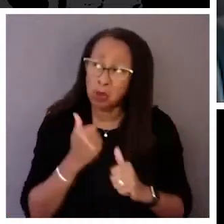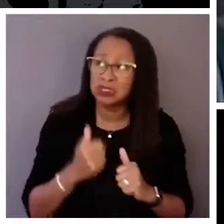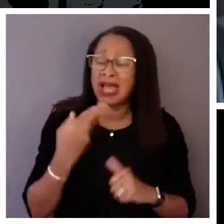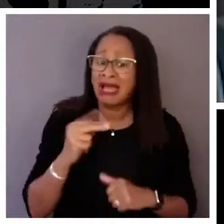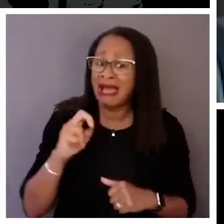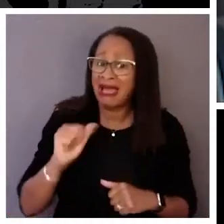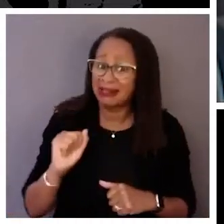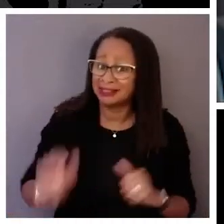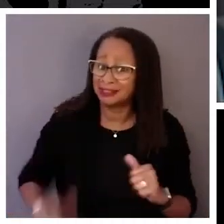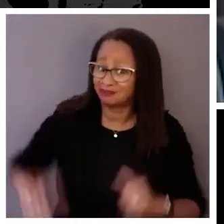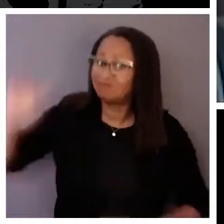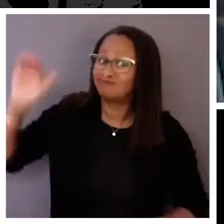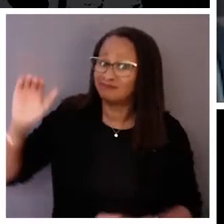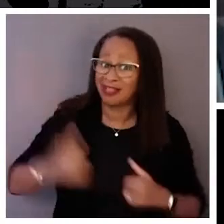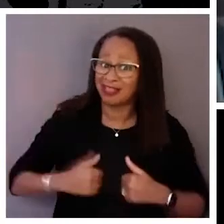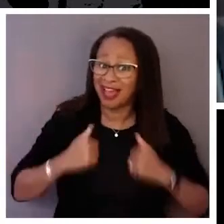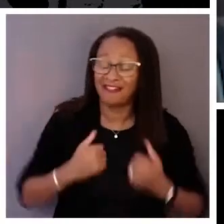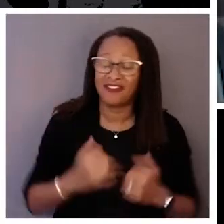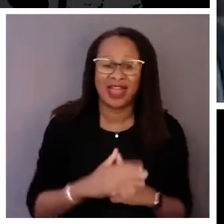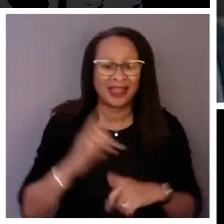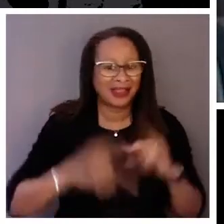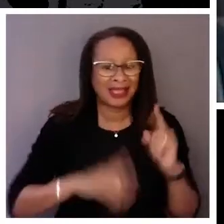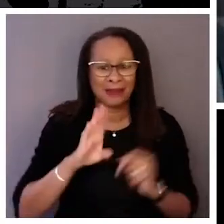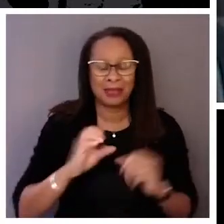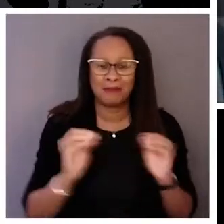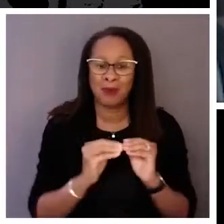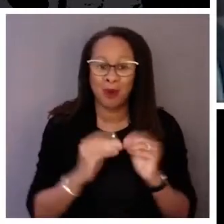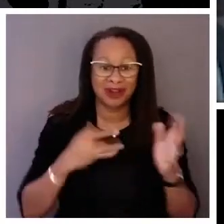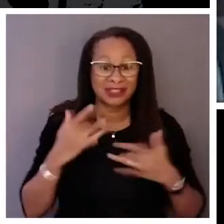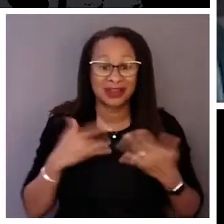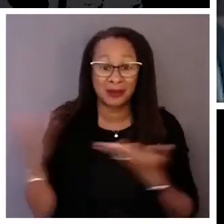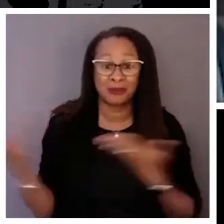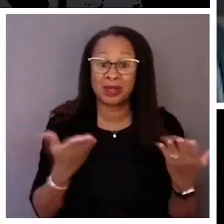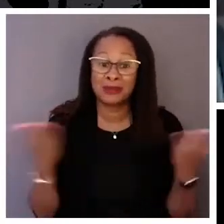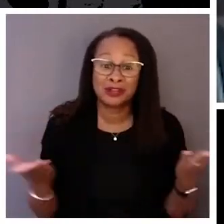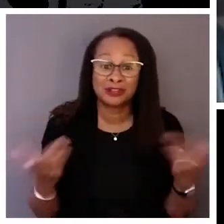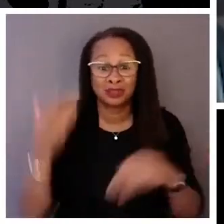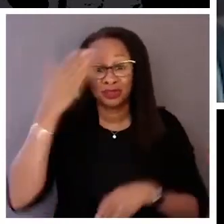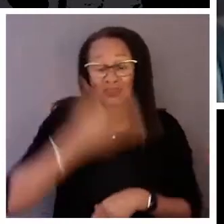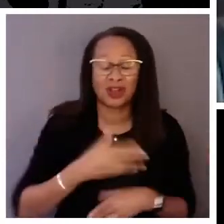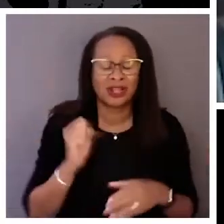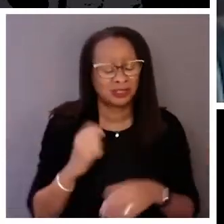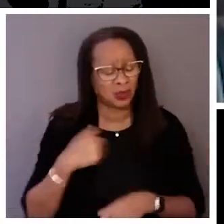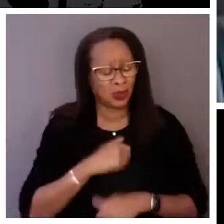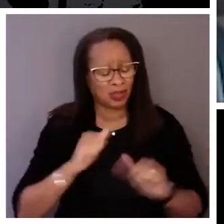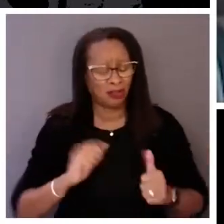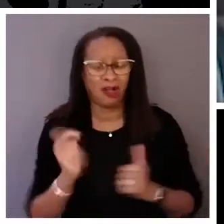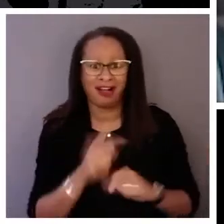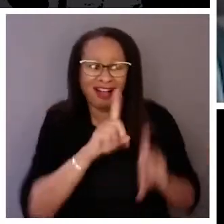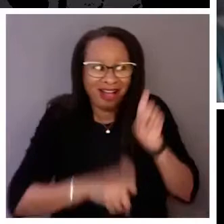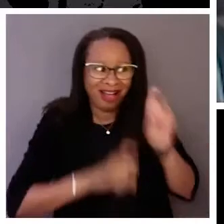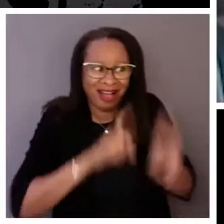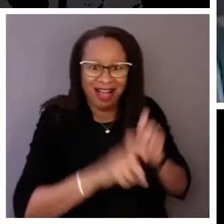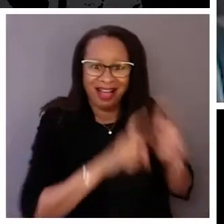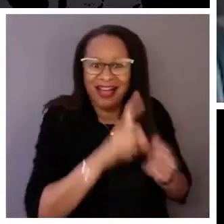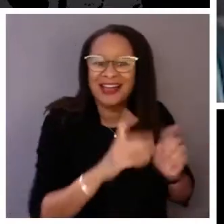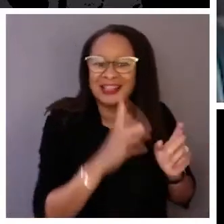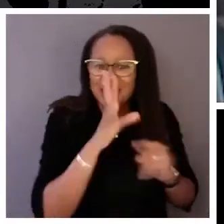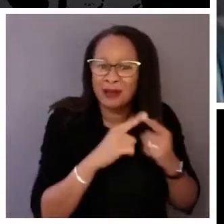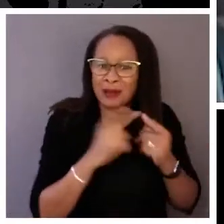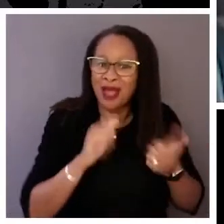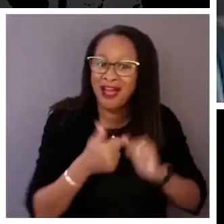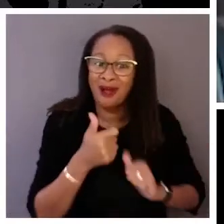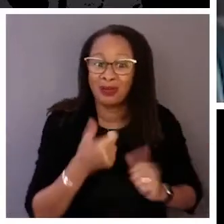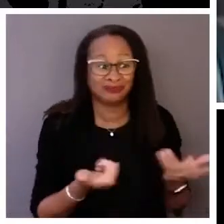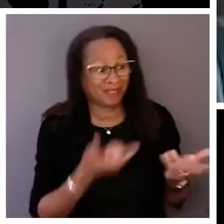life. And I just can't be more excited than to bring them here to the forefront so that we can all ask them a bunch of questions and talk to